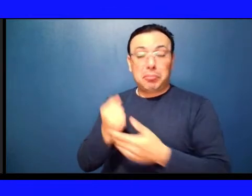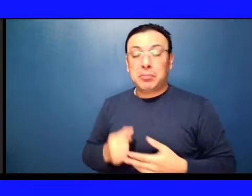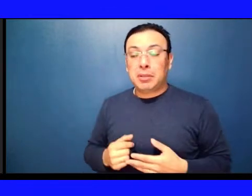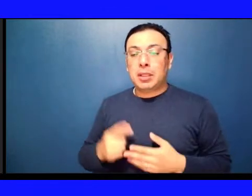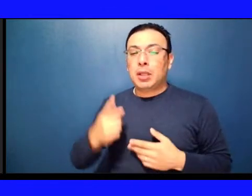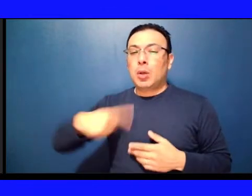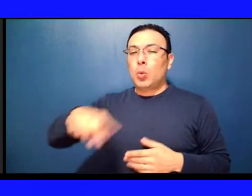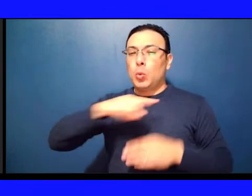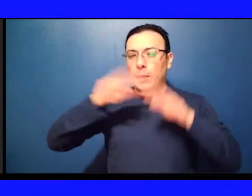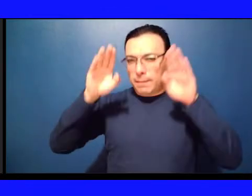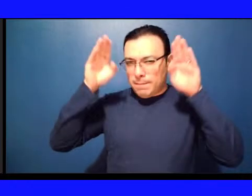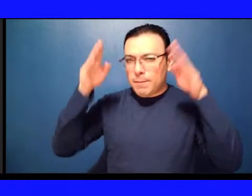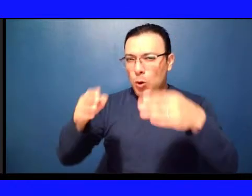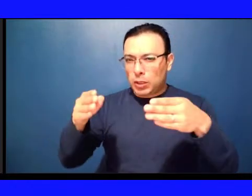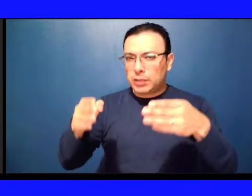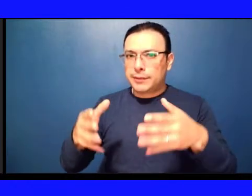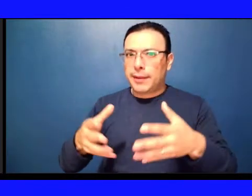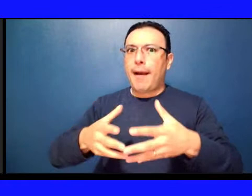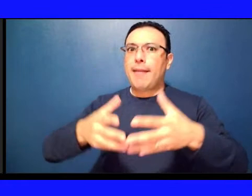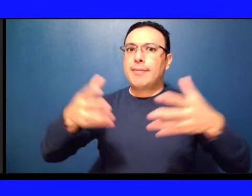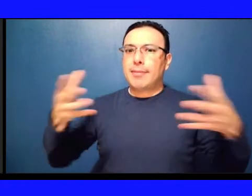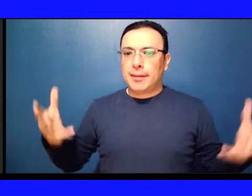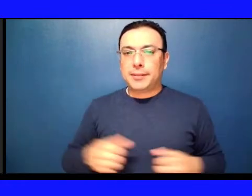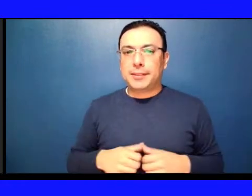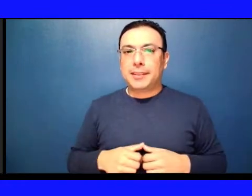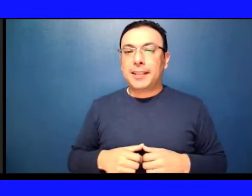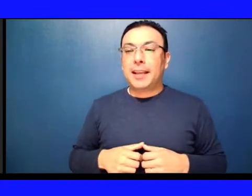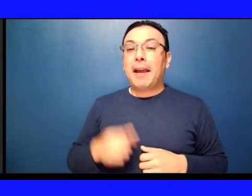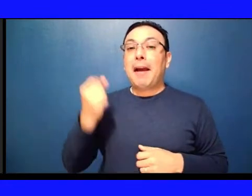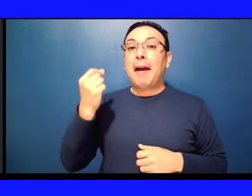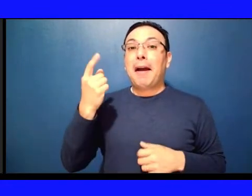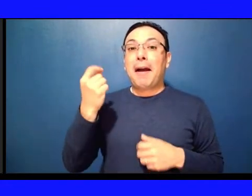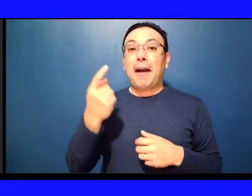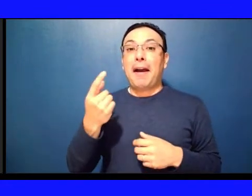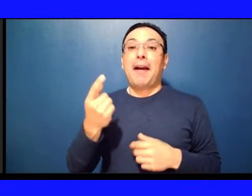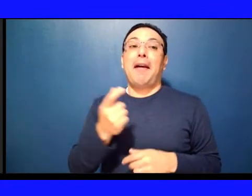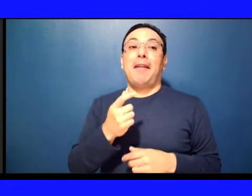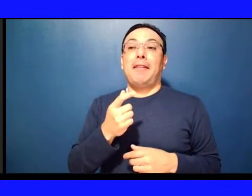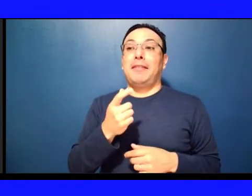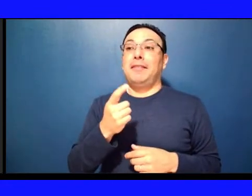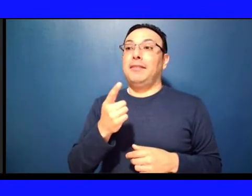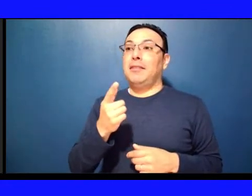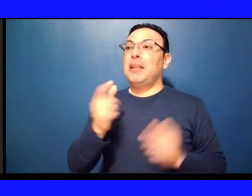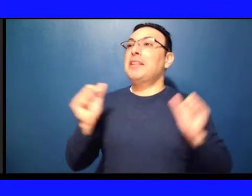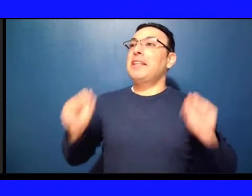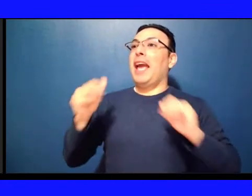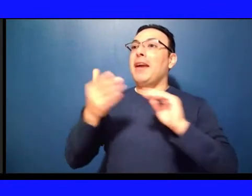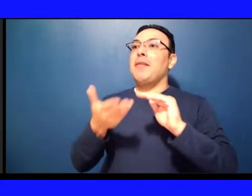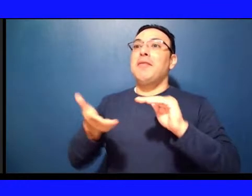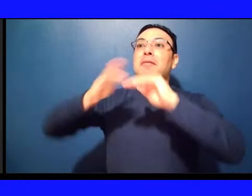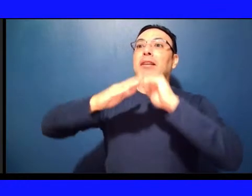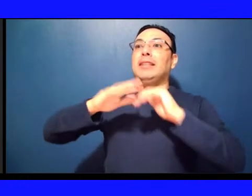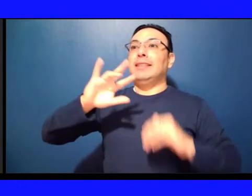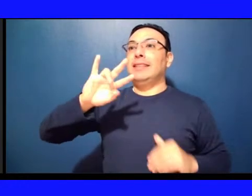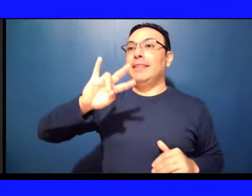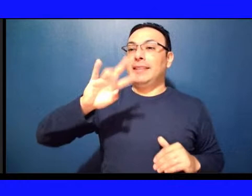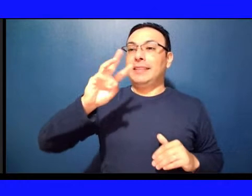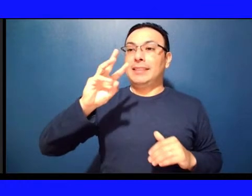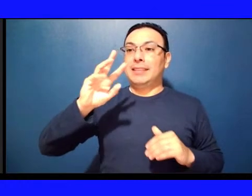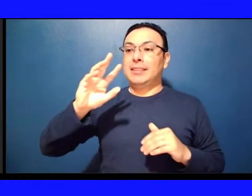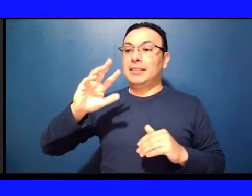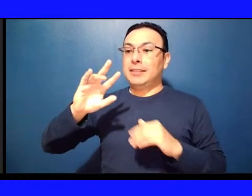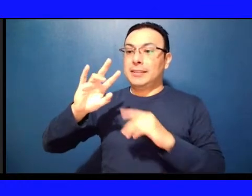you just always want more. 76 seems too low now, right? So I hear you. But that's great.